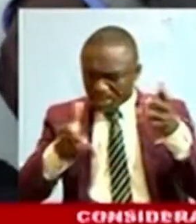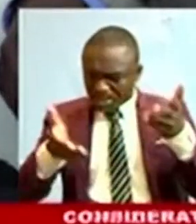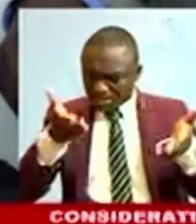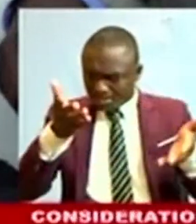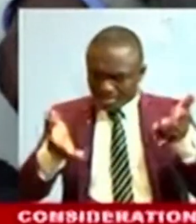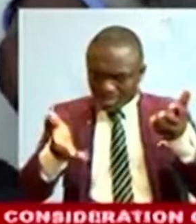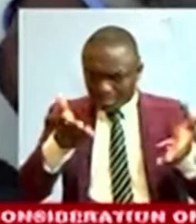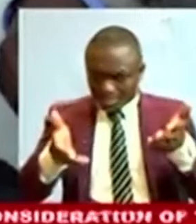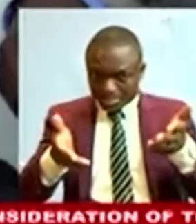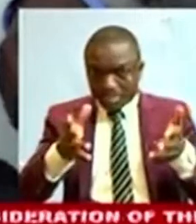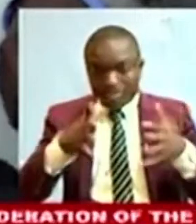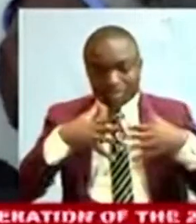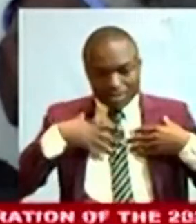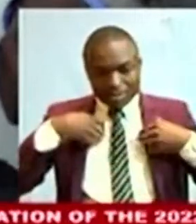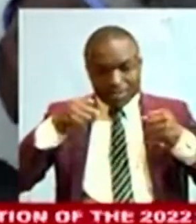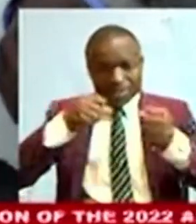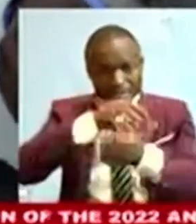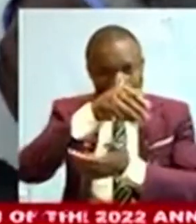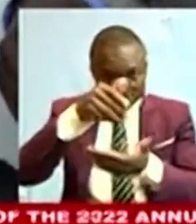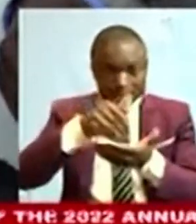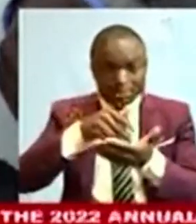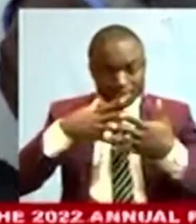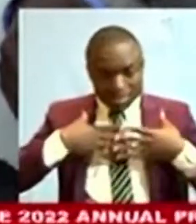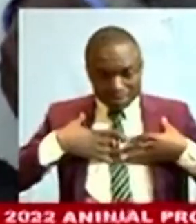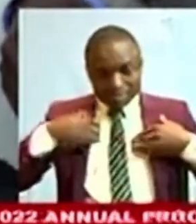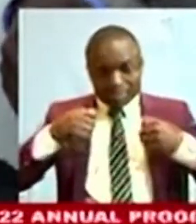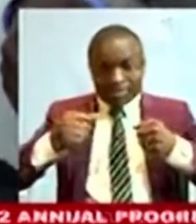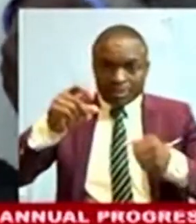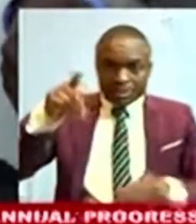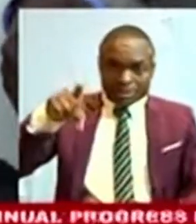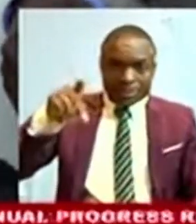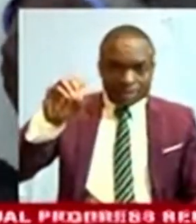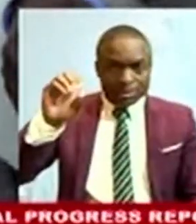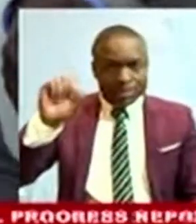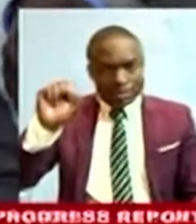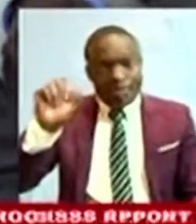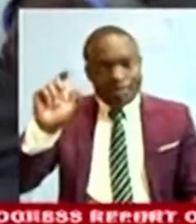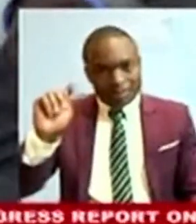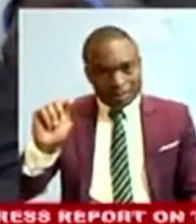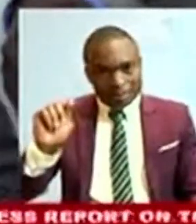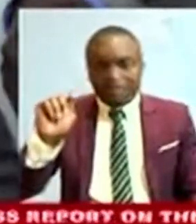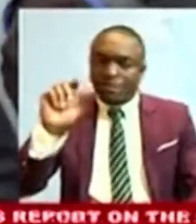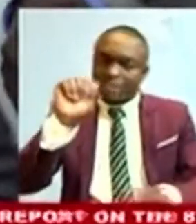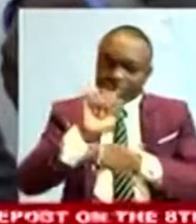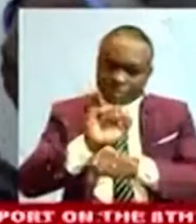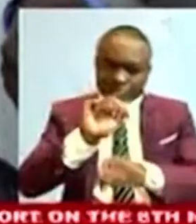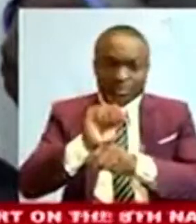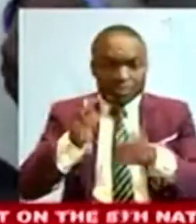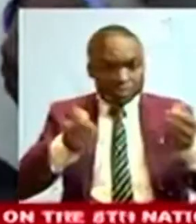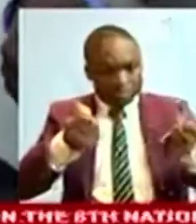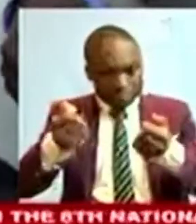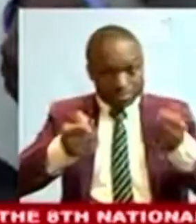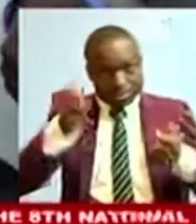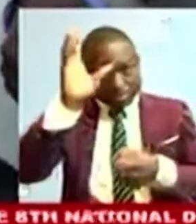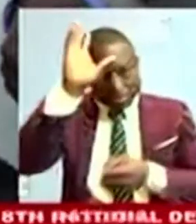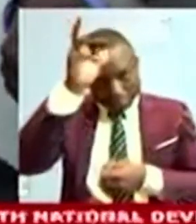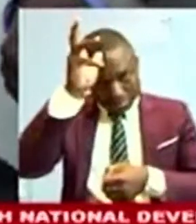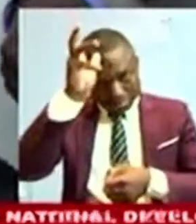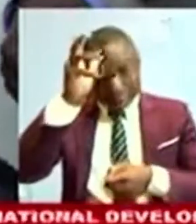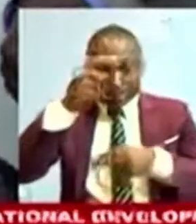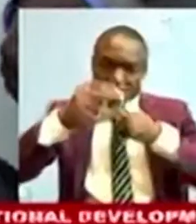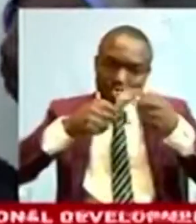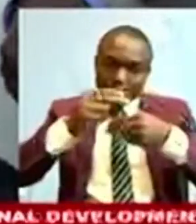health centers at health center and health posts, percentage of functional ambulances, meaning that they